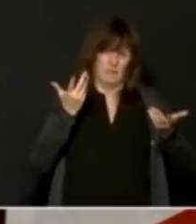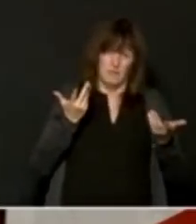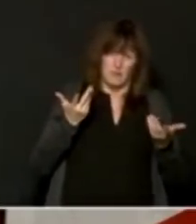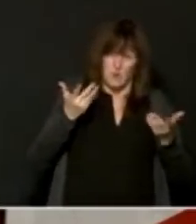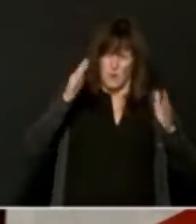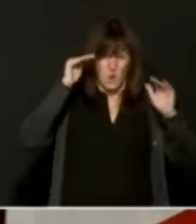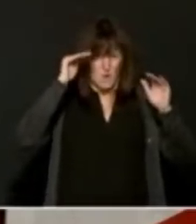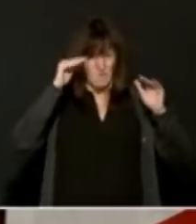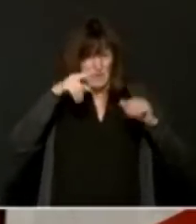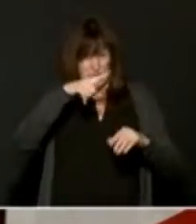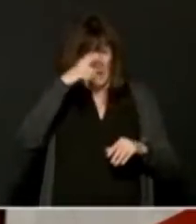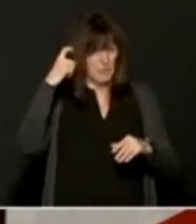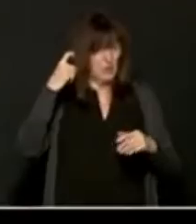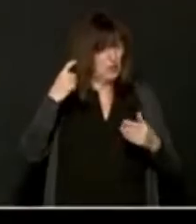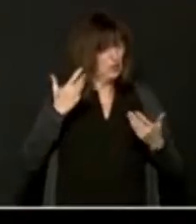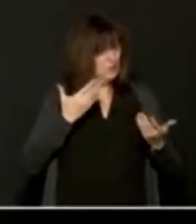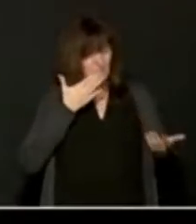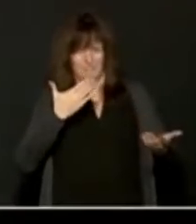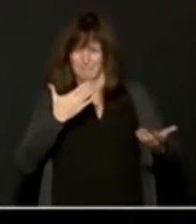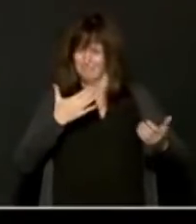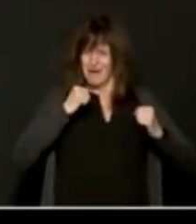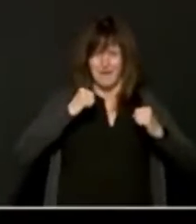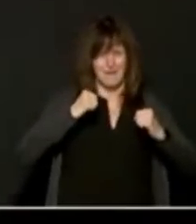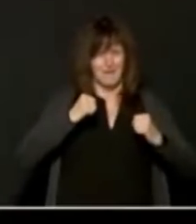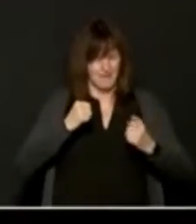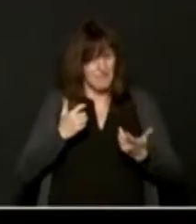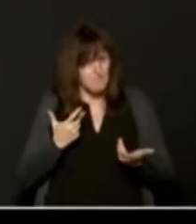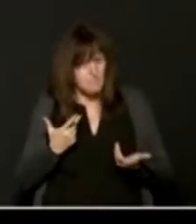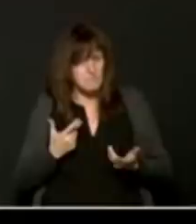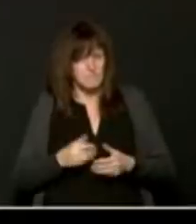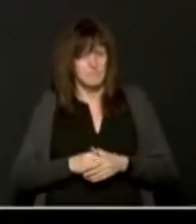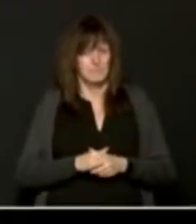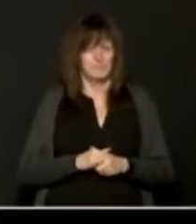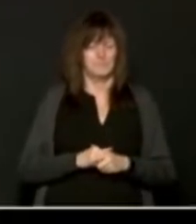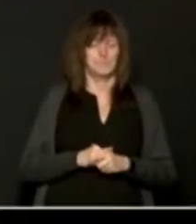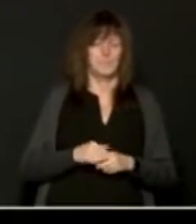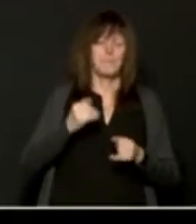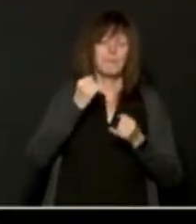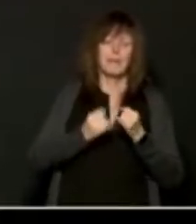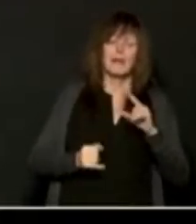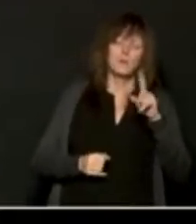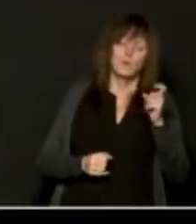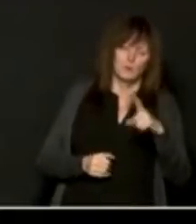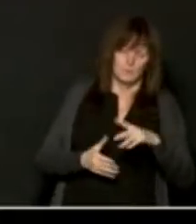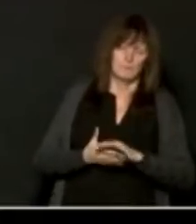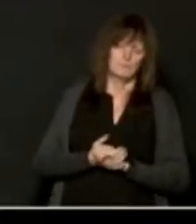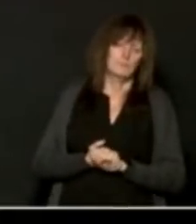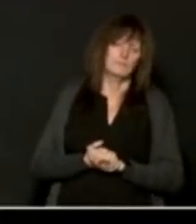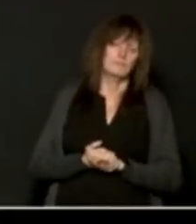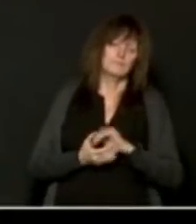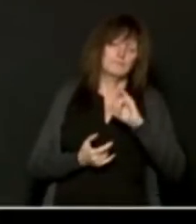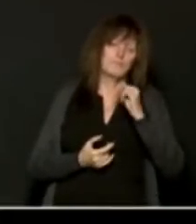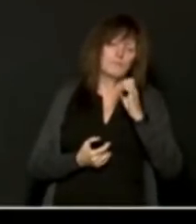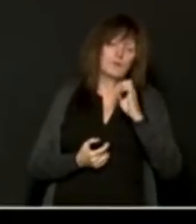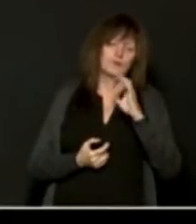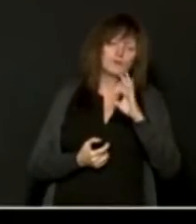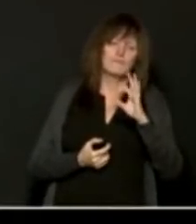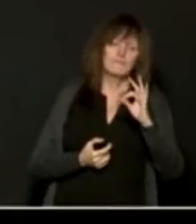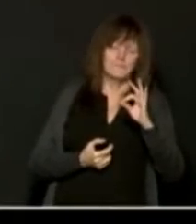possible. Last question. Your final question comes from Jeff Gray with the Globe and Mail. Please go